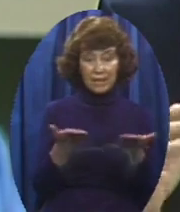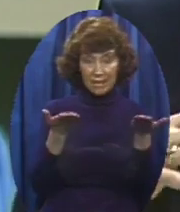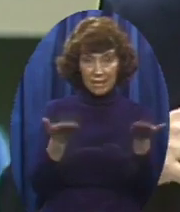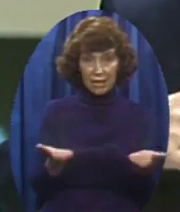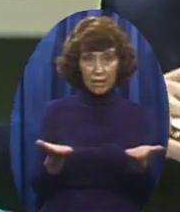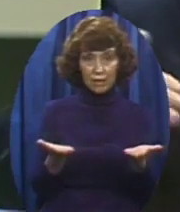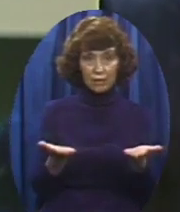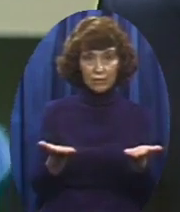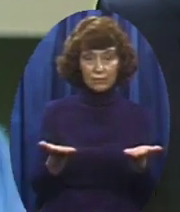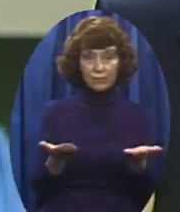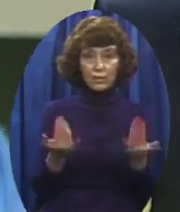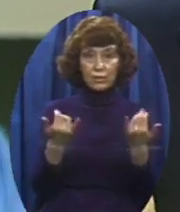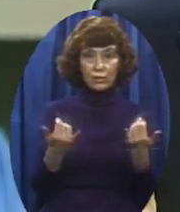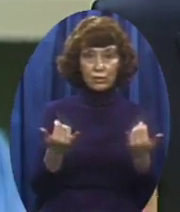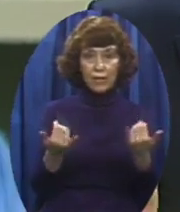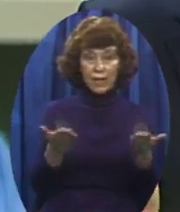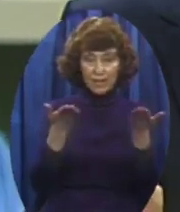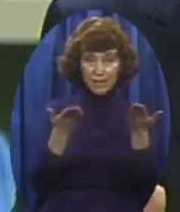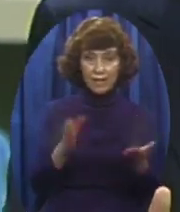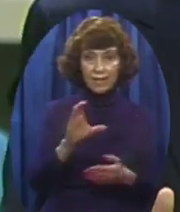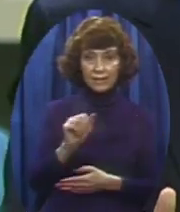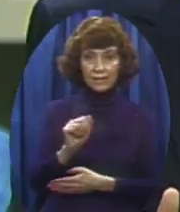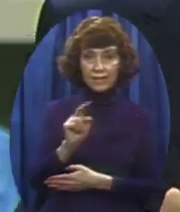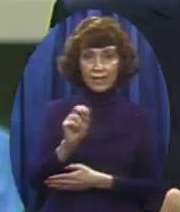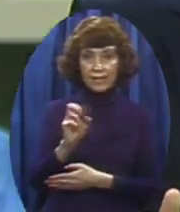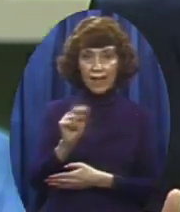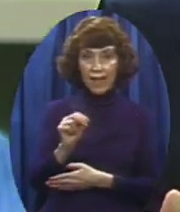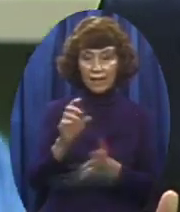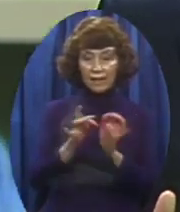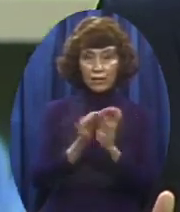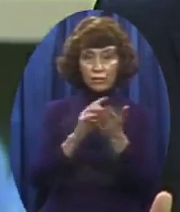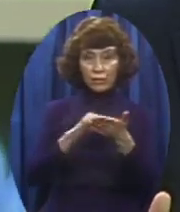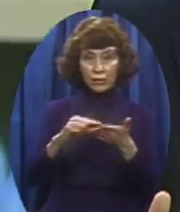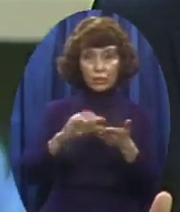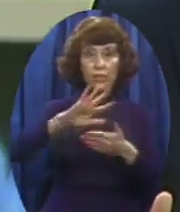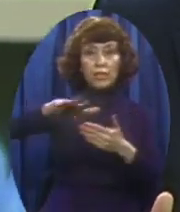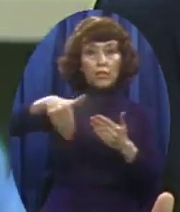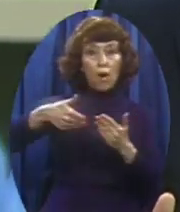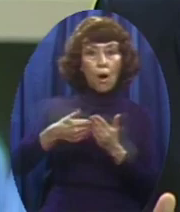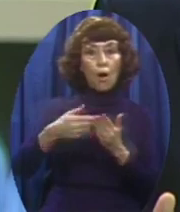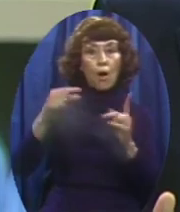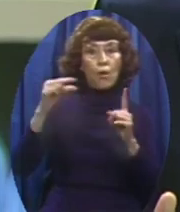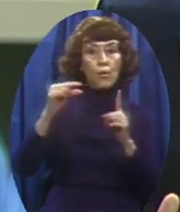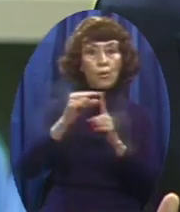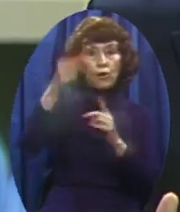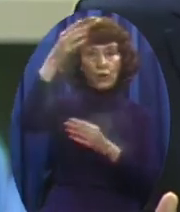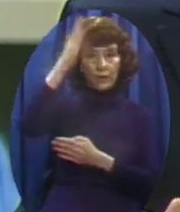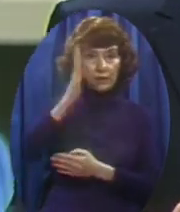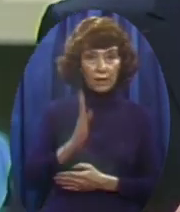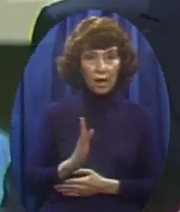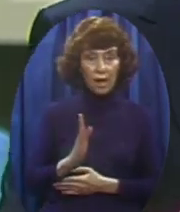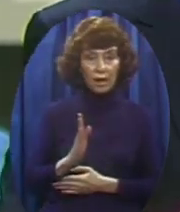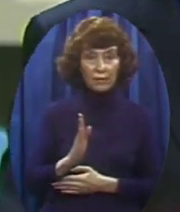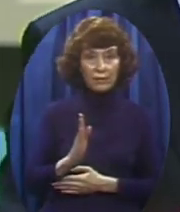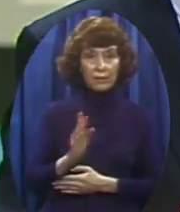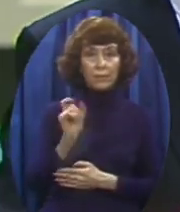containment, this canon of scriptures is all the Word of God there is. I